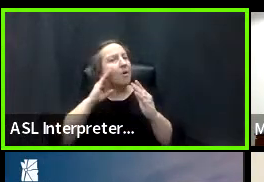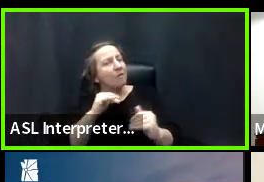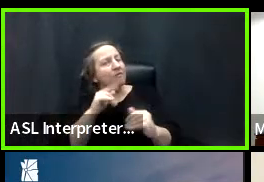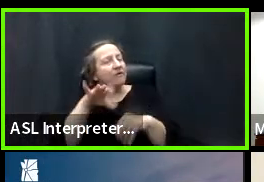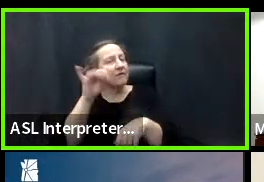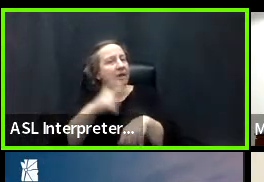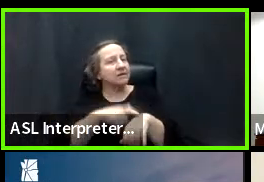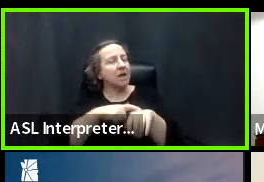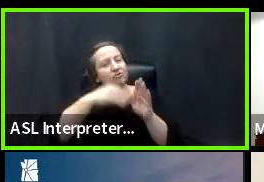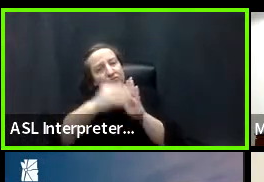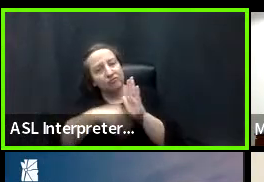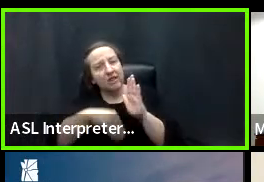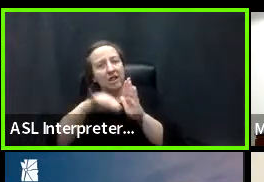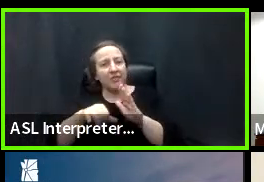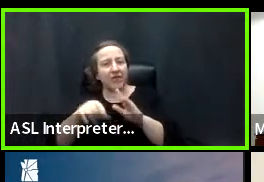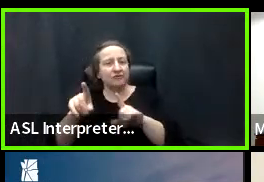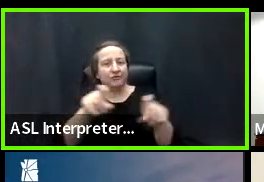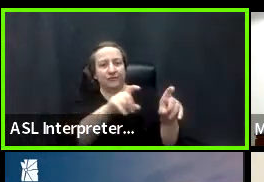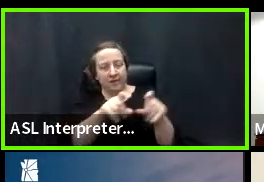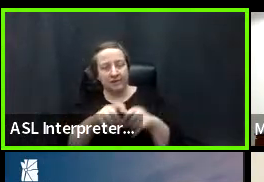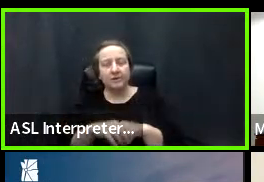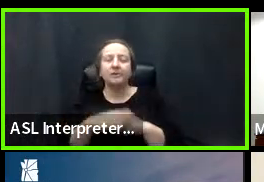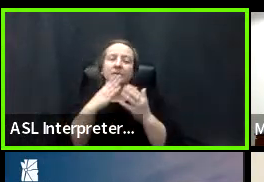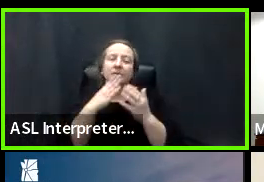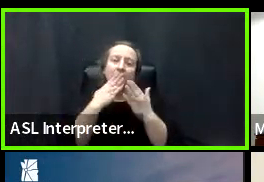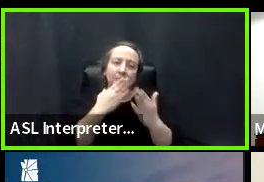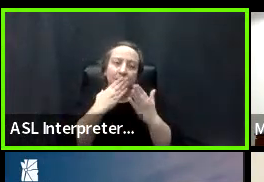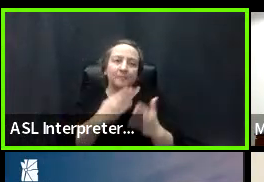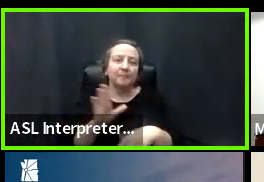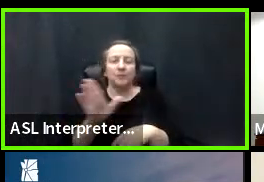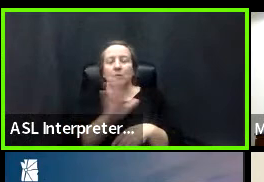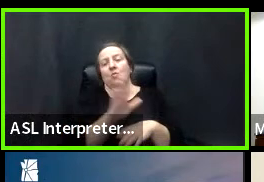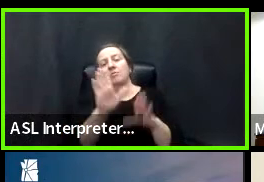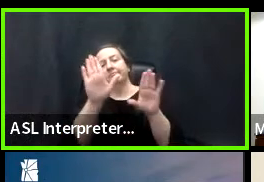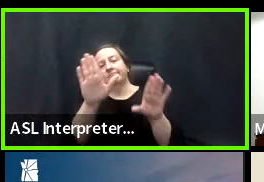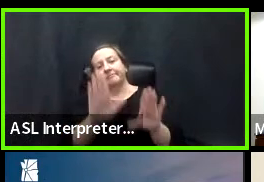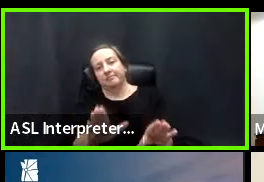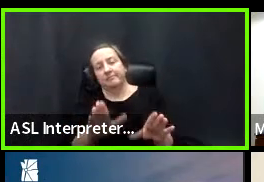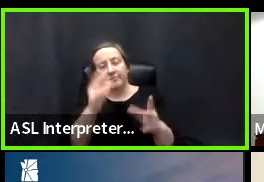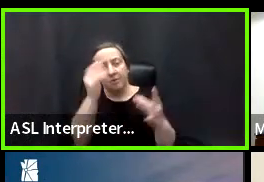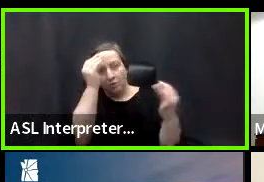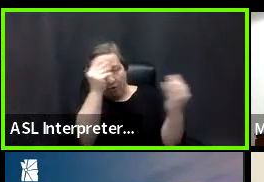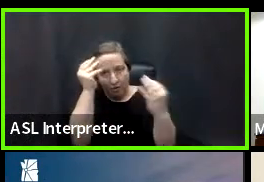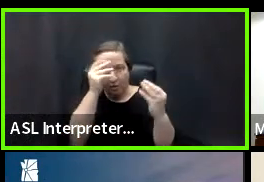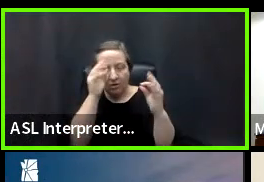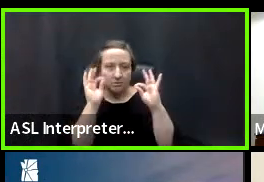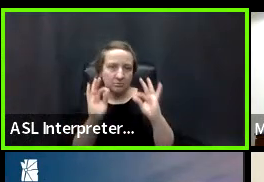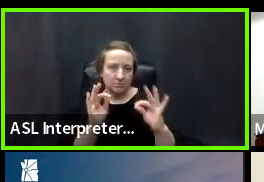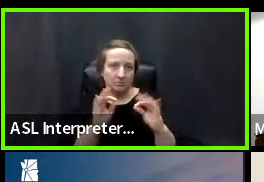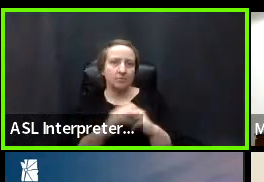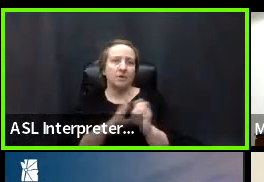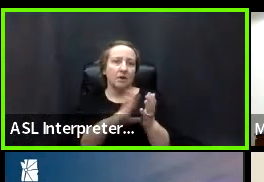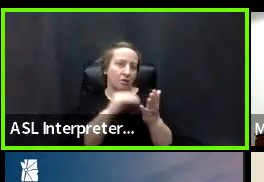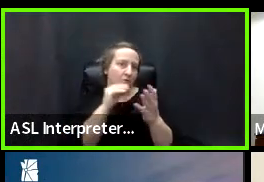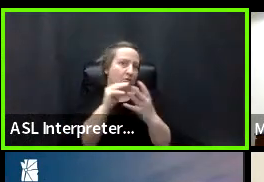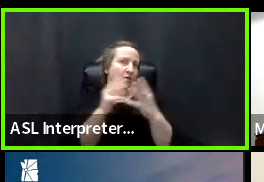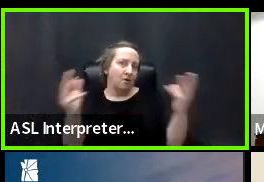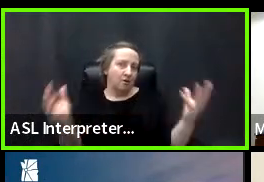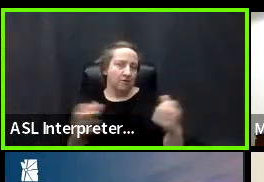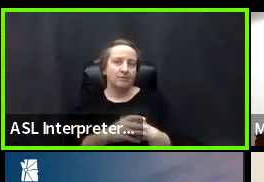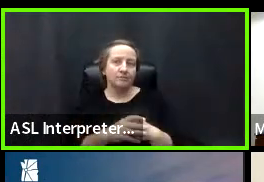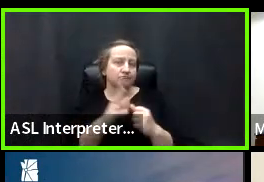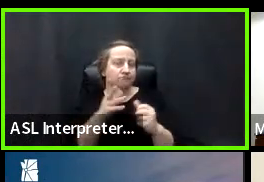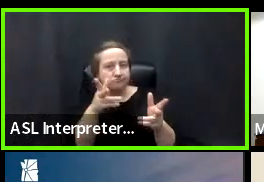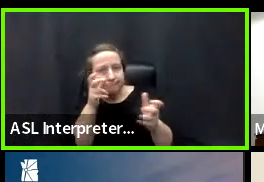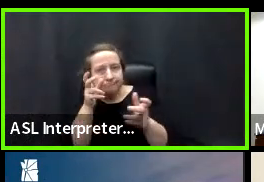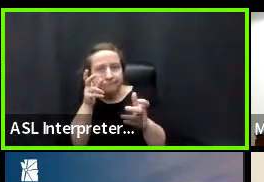fill the survey out. But just thank you for your excellent thoughts. Learned a lot listening